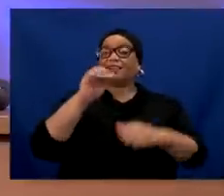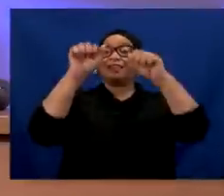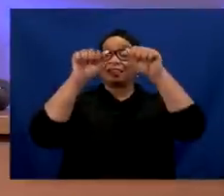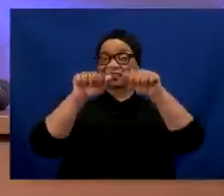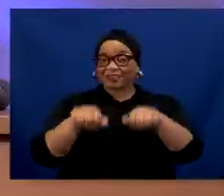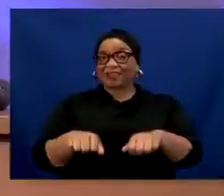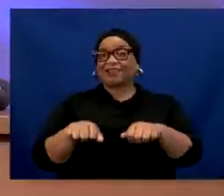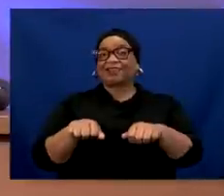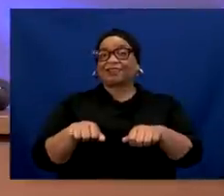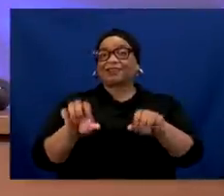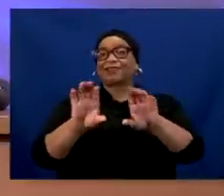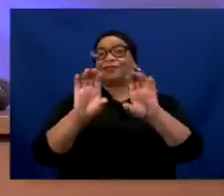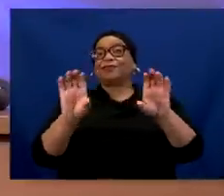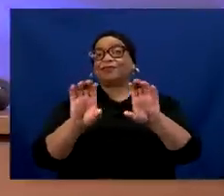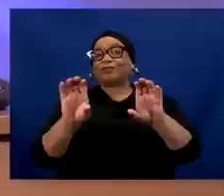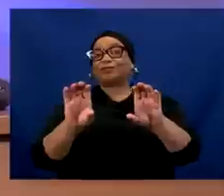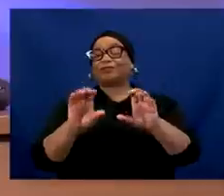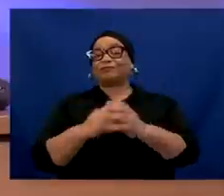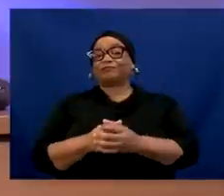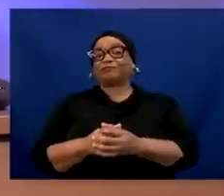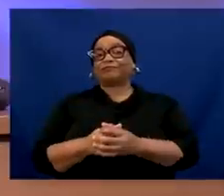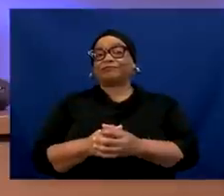can do it.